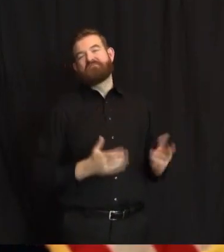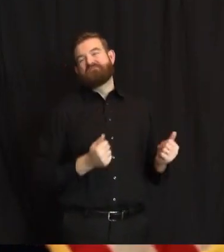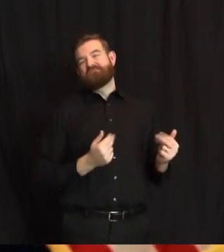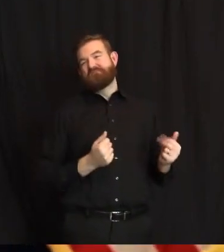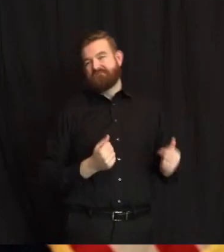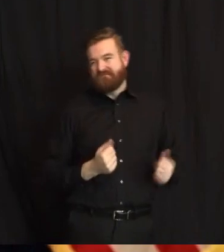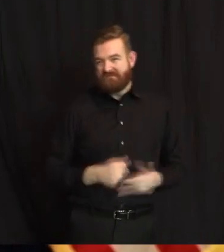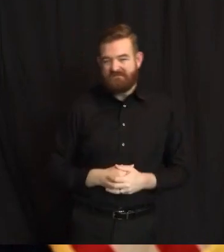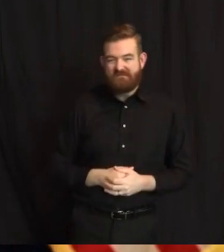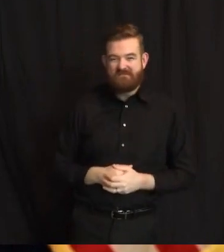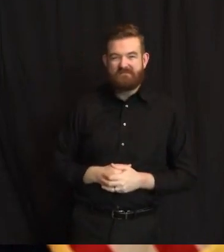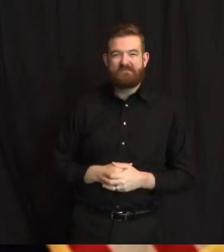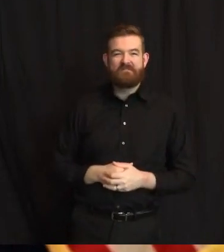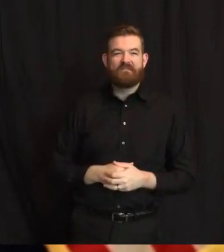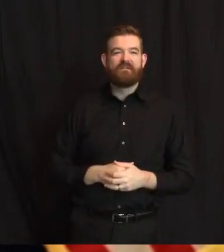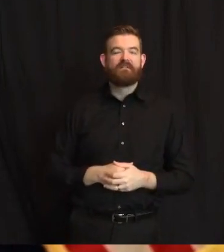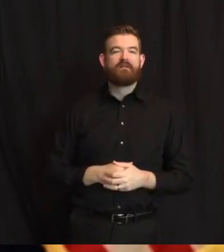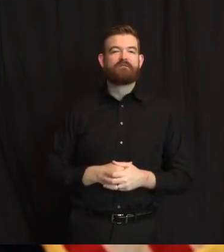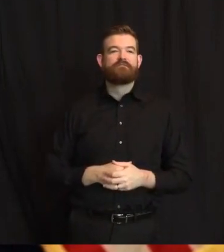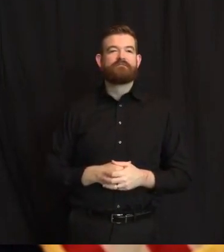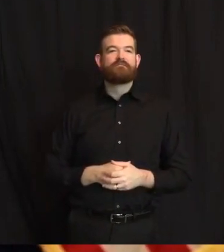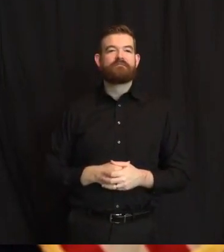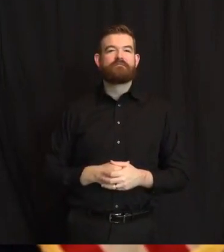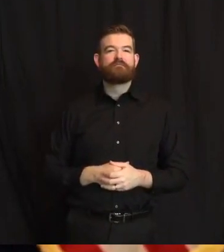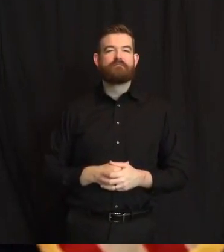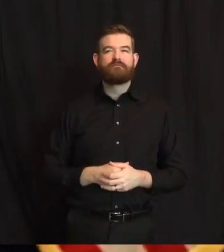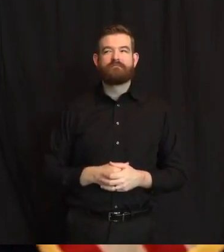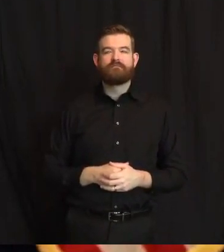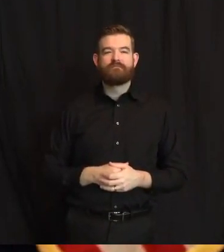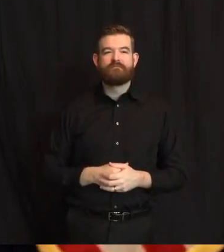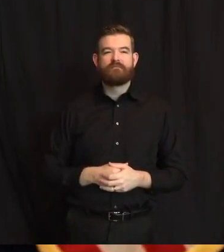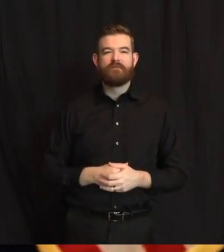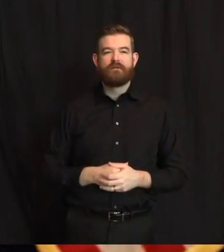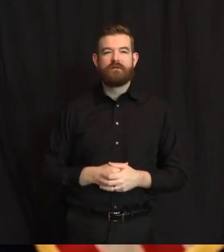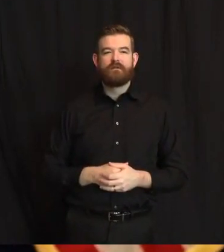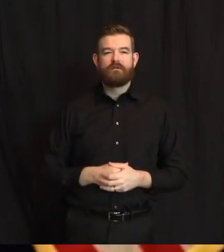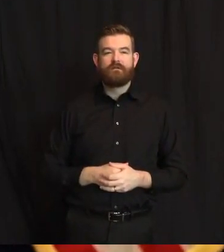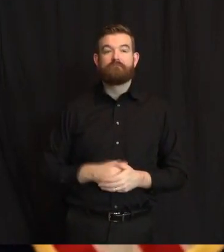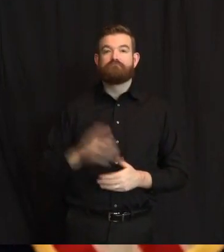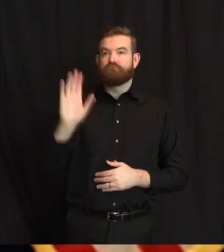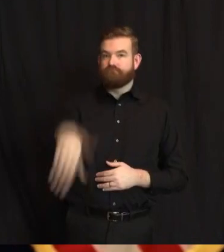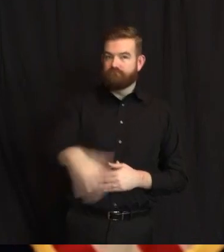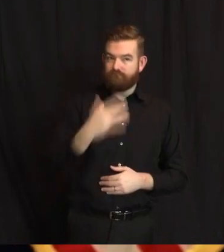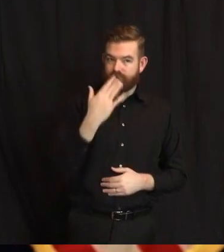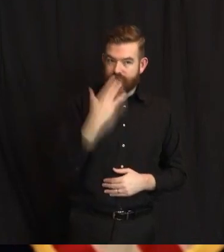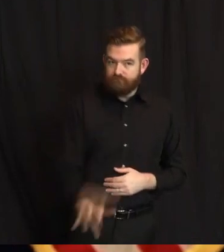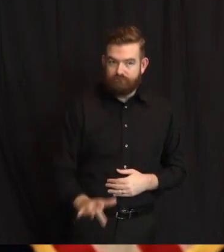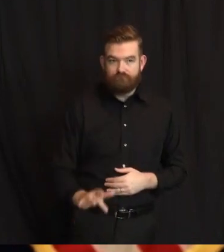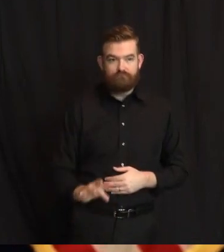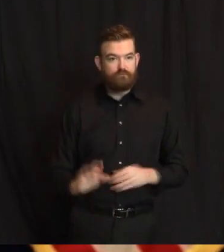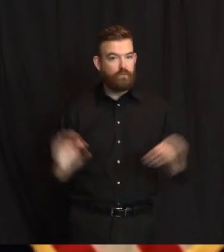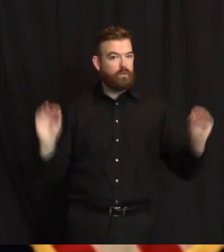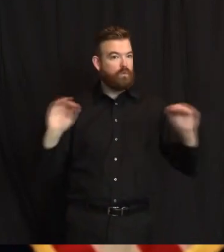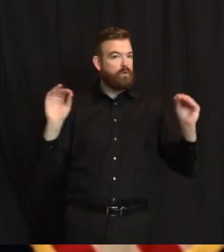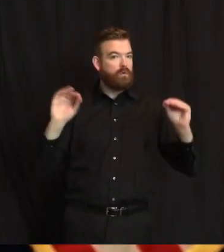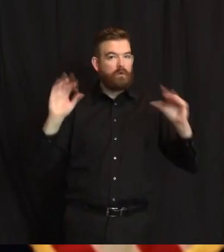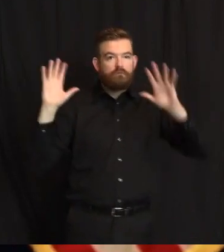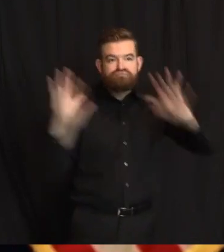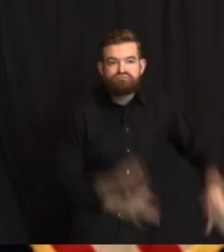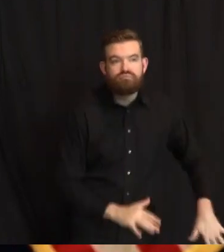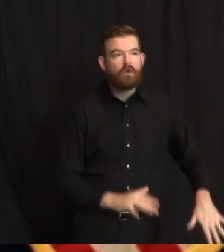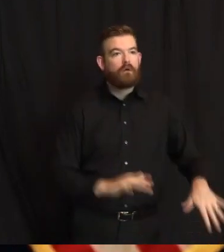3-foot blizzard tomorrow, but we've escaped the wrath largely of Mother Nature over the time that we've been dealing with this.